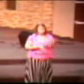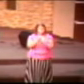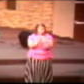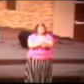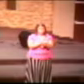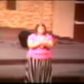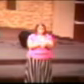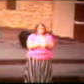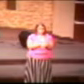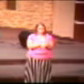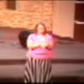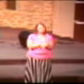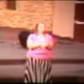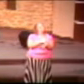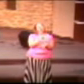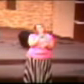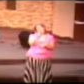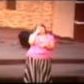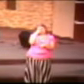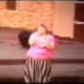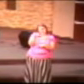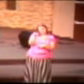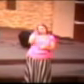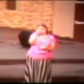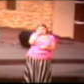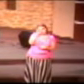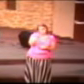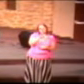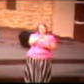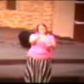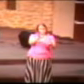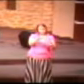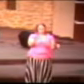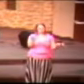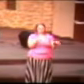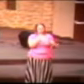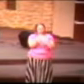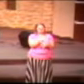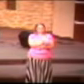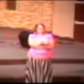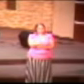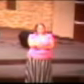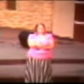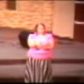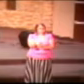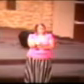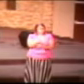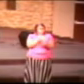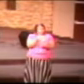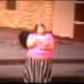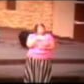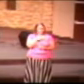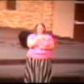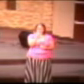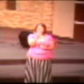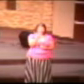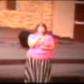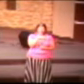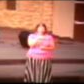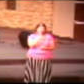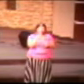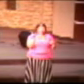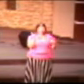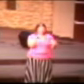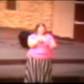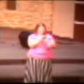And I think God longs to do the same thing through us, not just because we gather